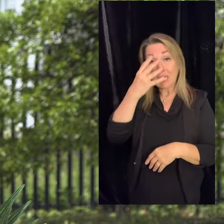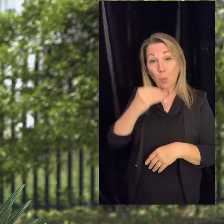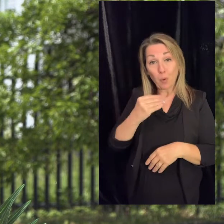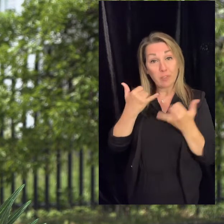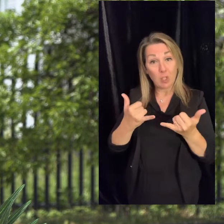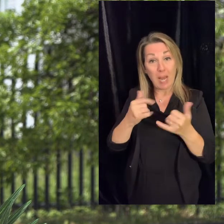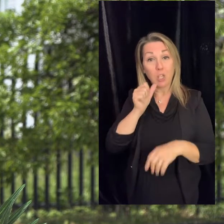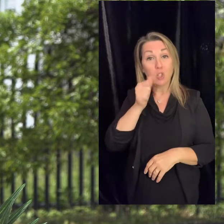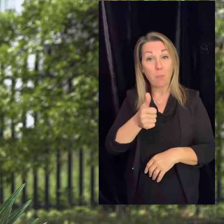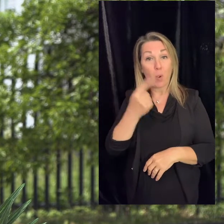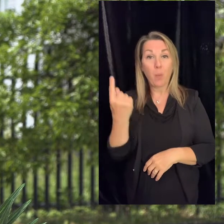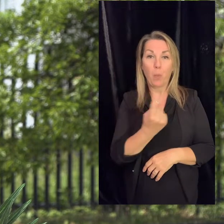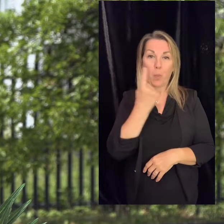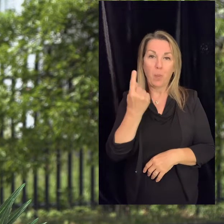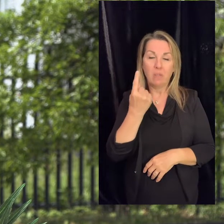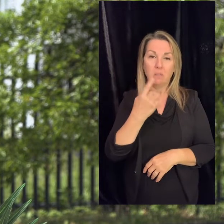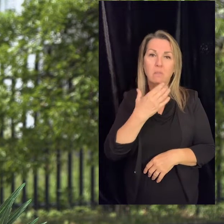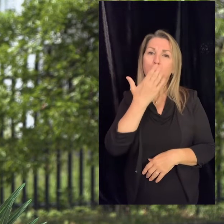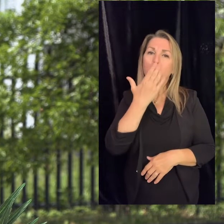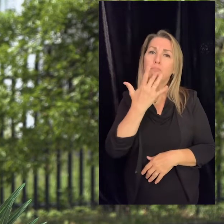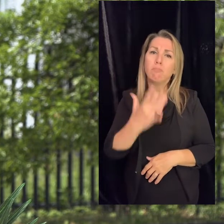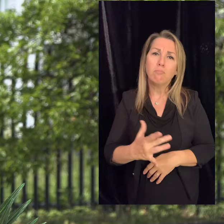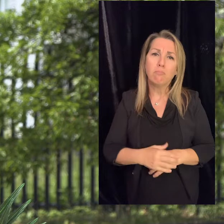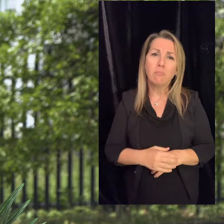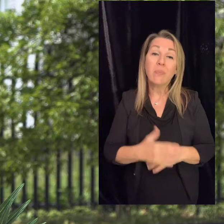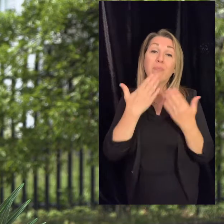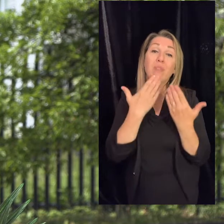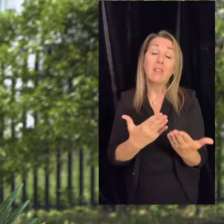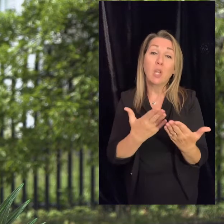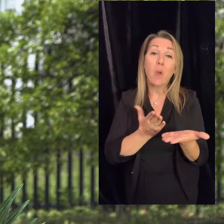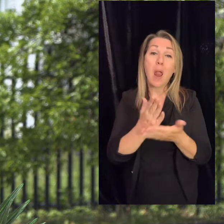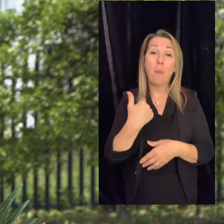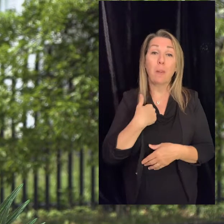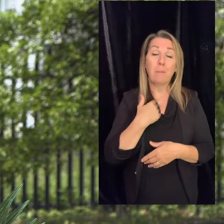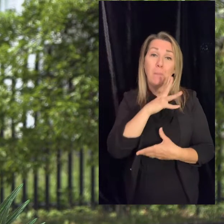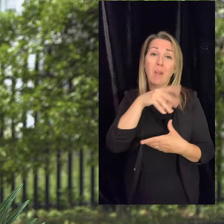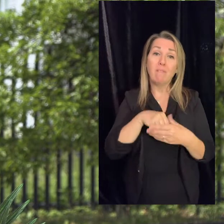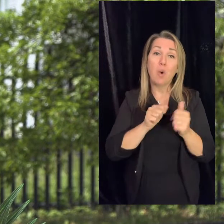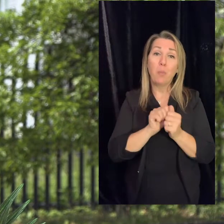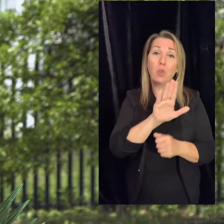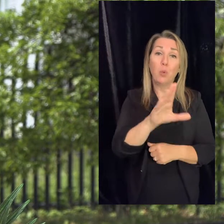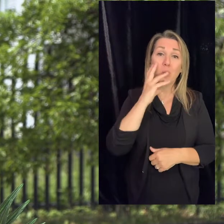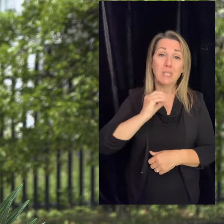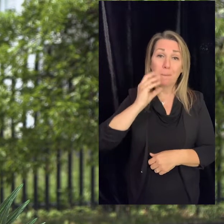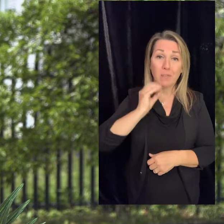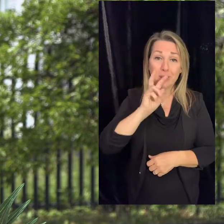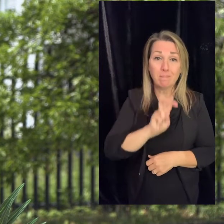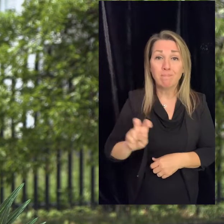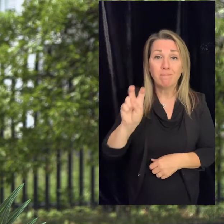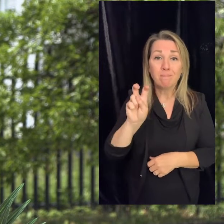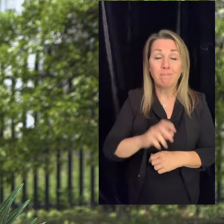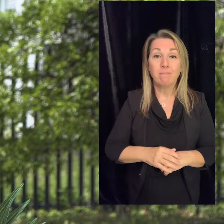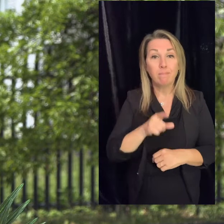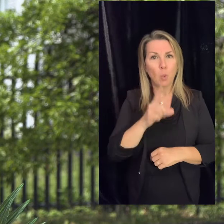always. I wish you nothing but the best. I thank you for allowing me to be part of your journey. You will